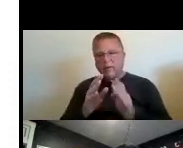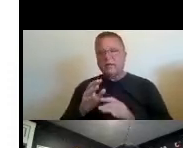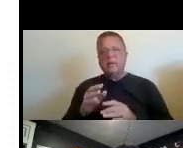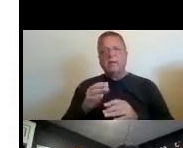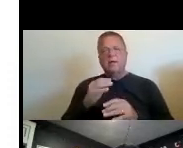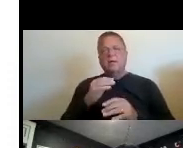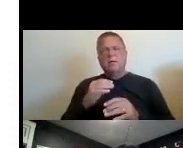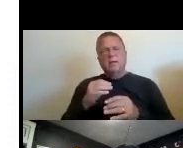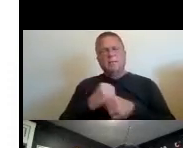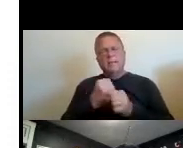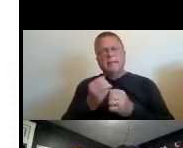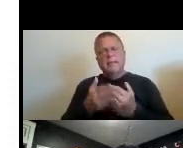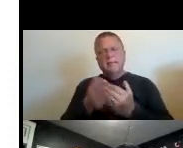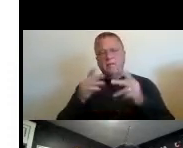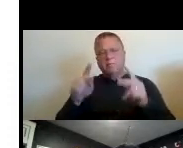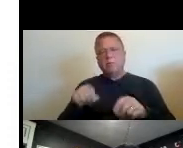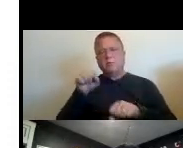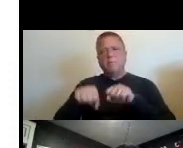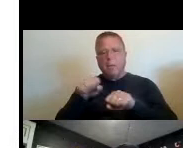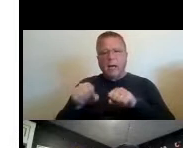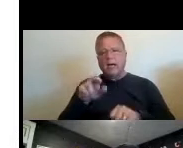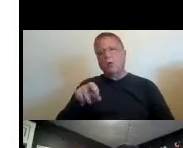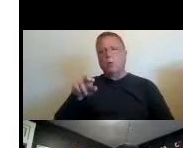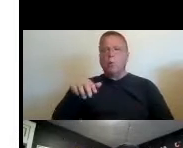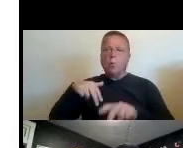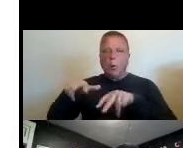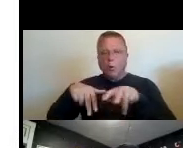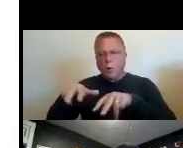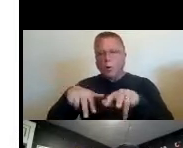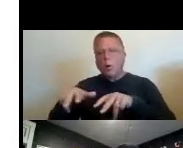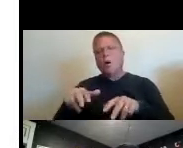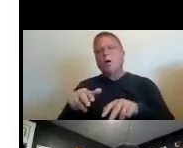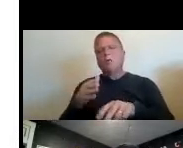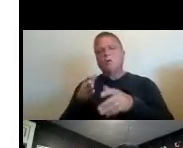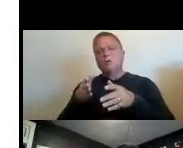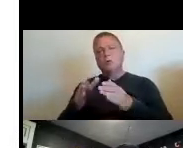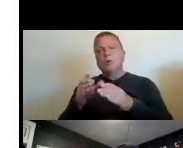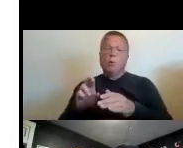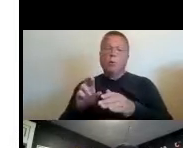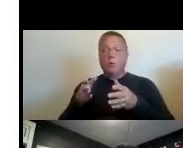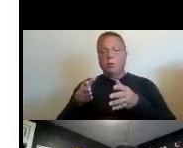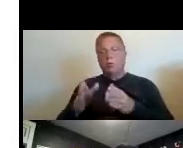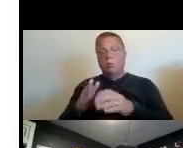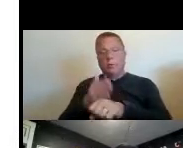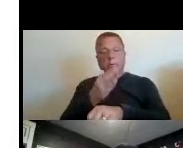a short trip by biking or walking through some street or roadway improvements, that's what we're hoping to